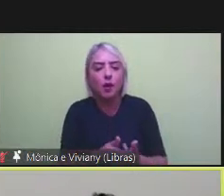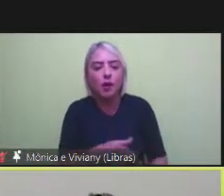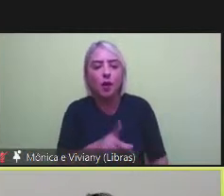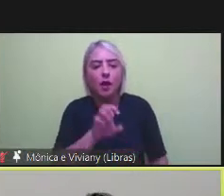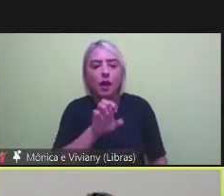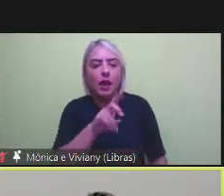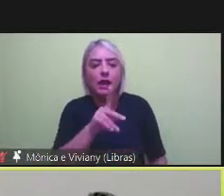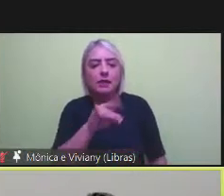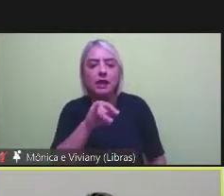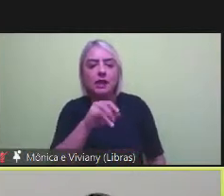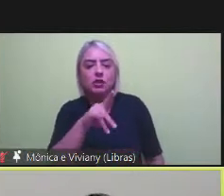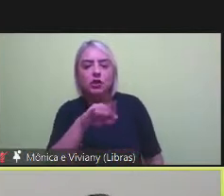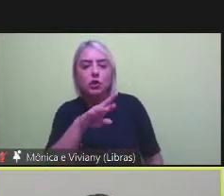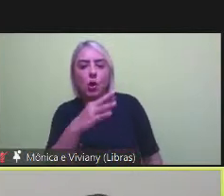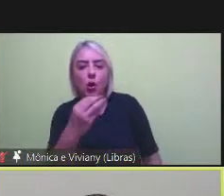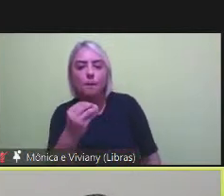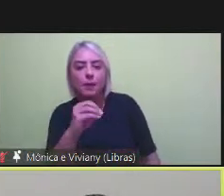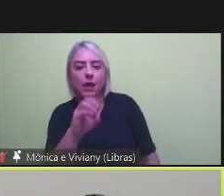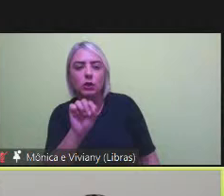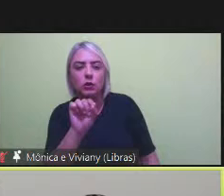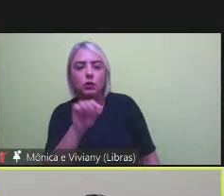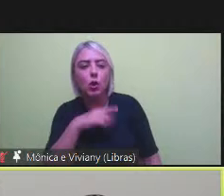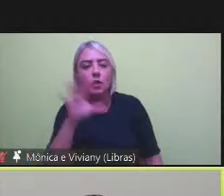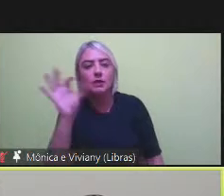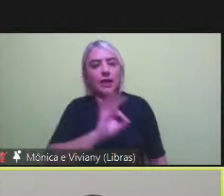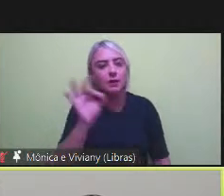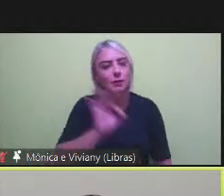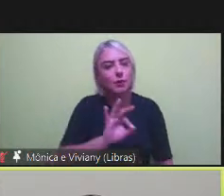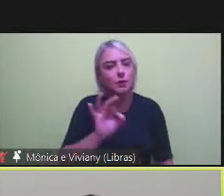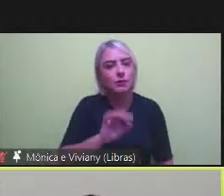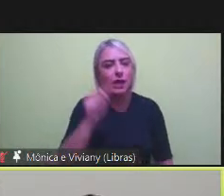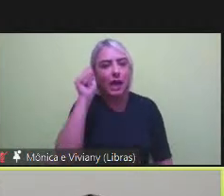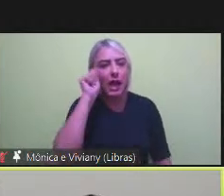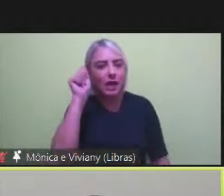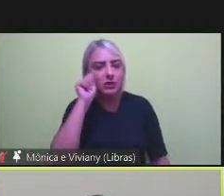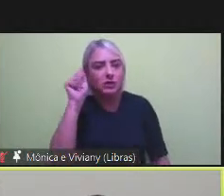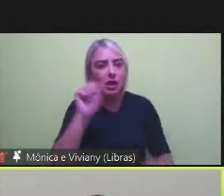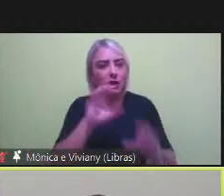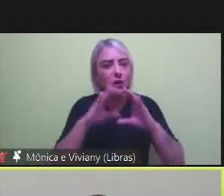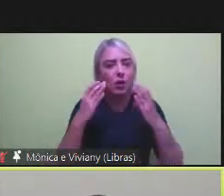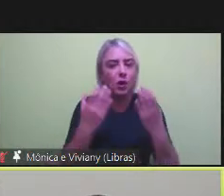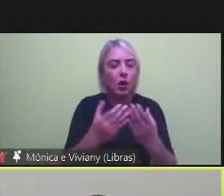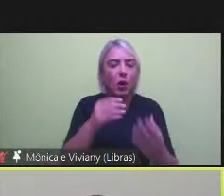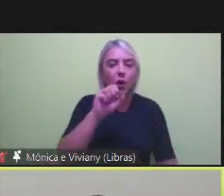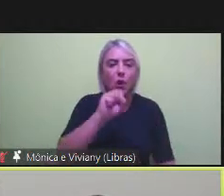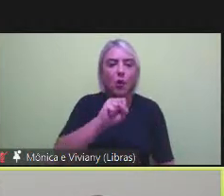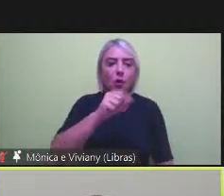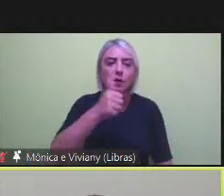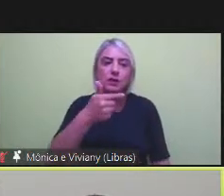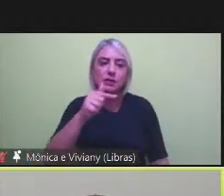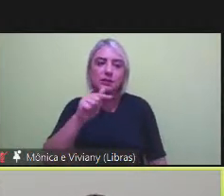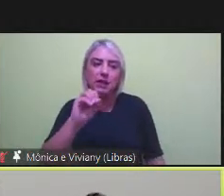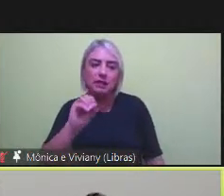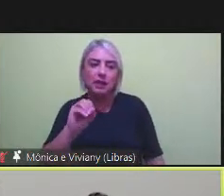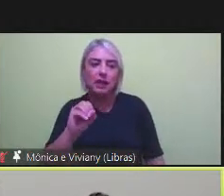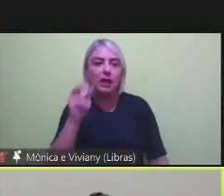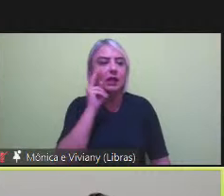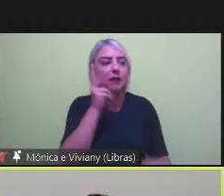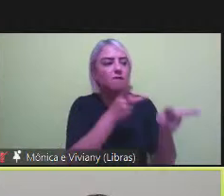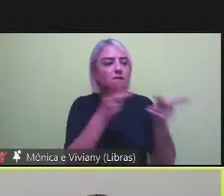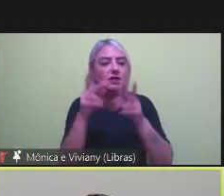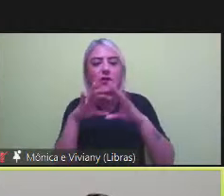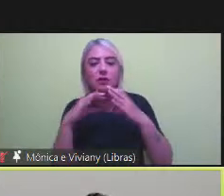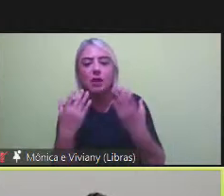this stadiometer for 100% of our community agents. We have now 817